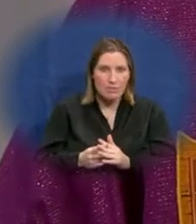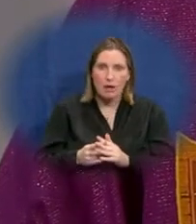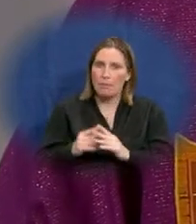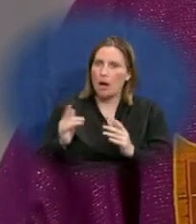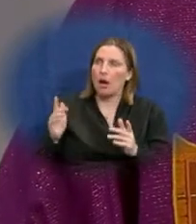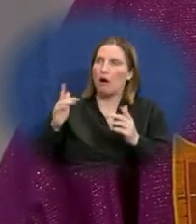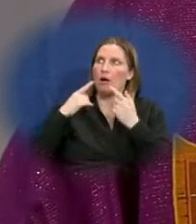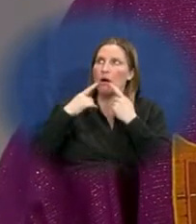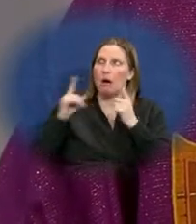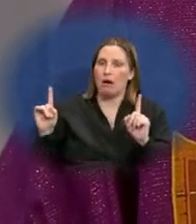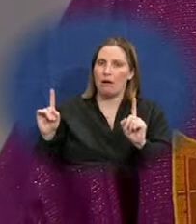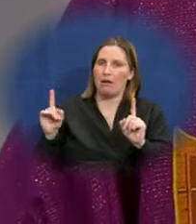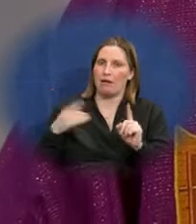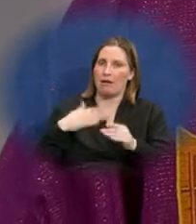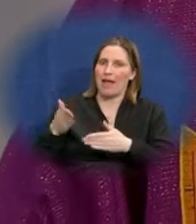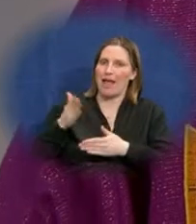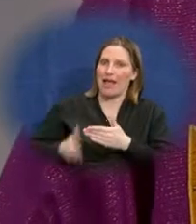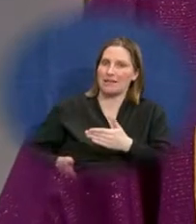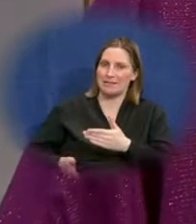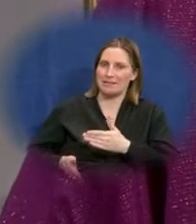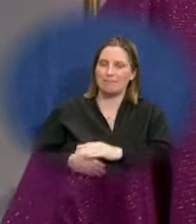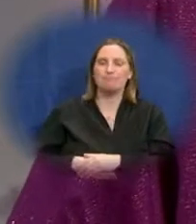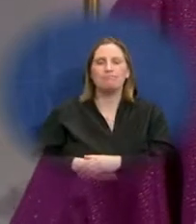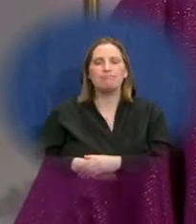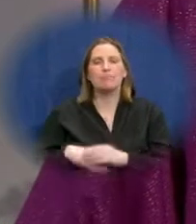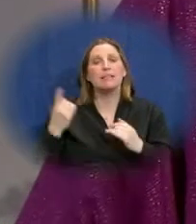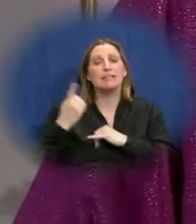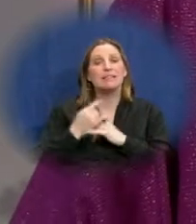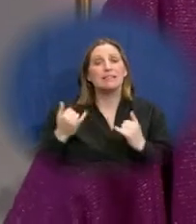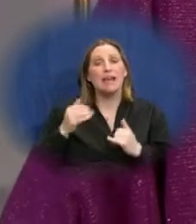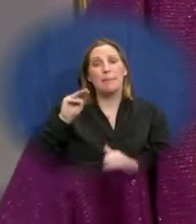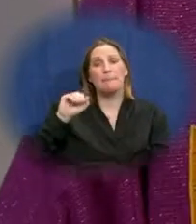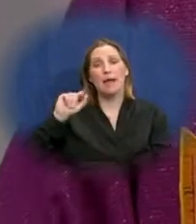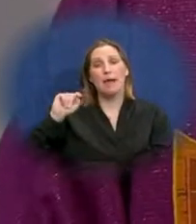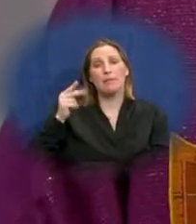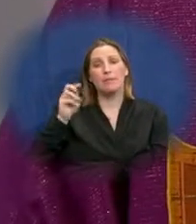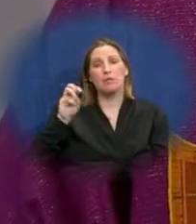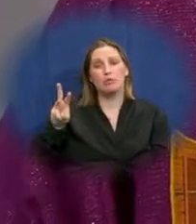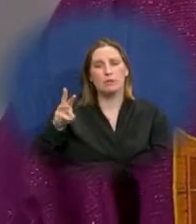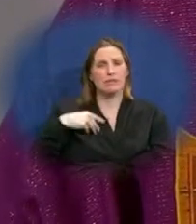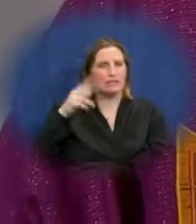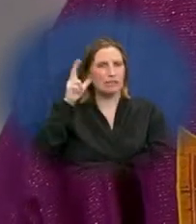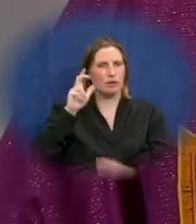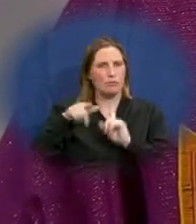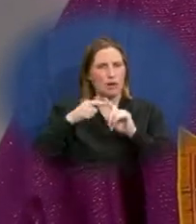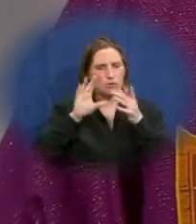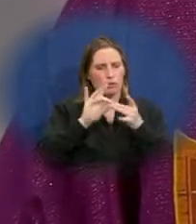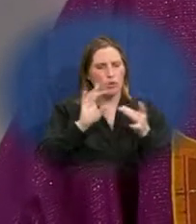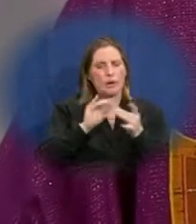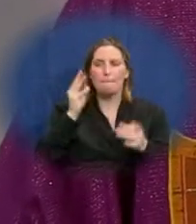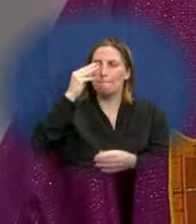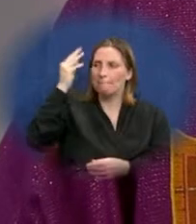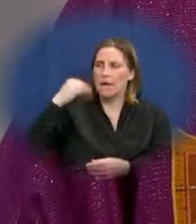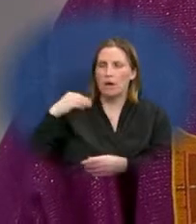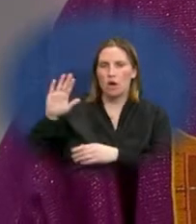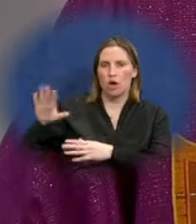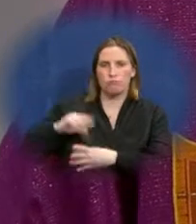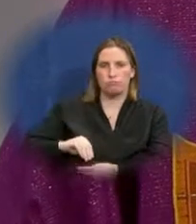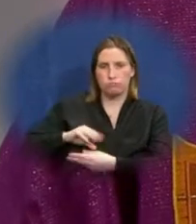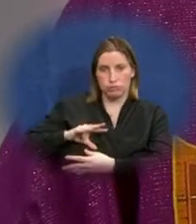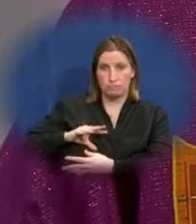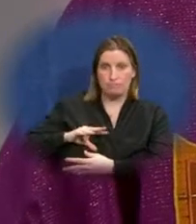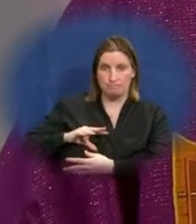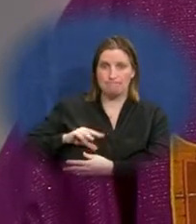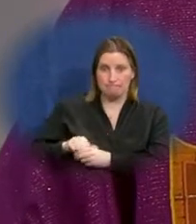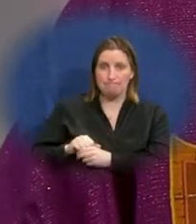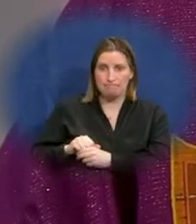and miraculous. And today in Matthew's Gospel, we hear the story of Mary's conception